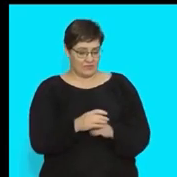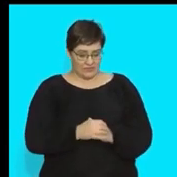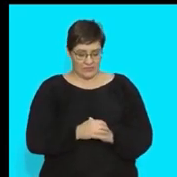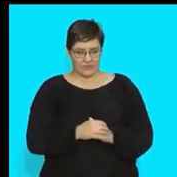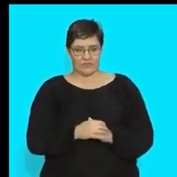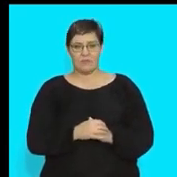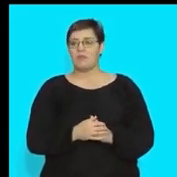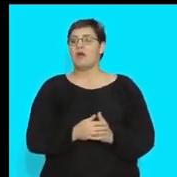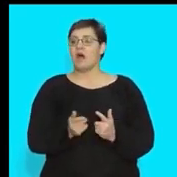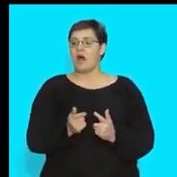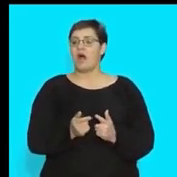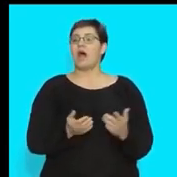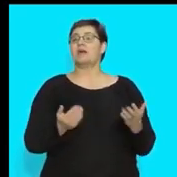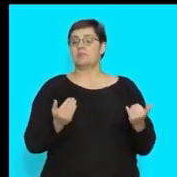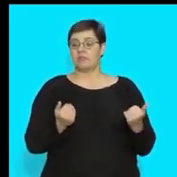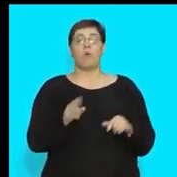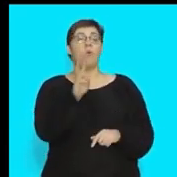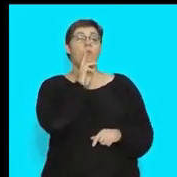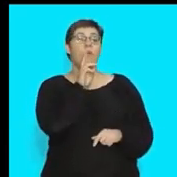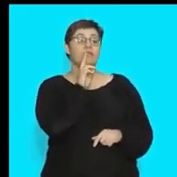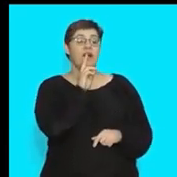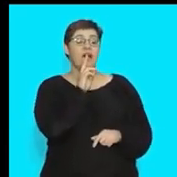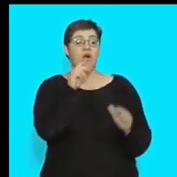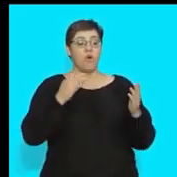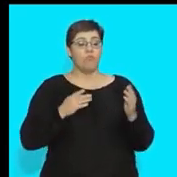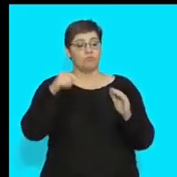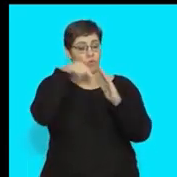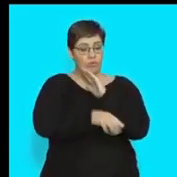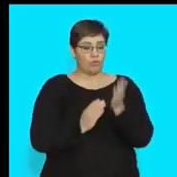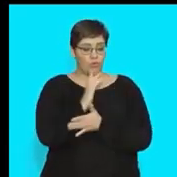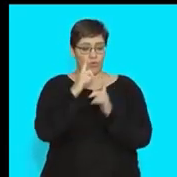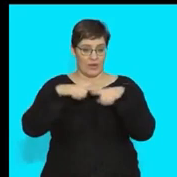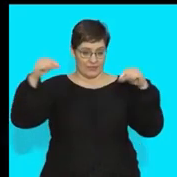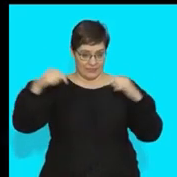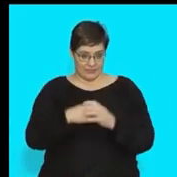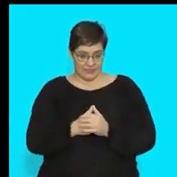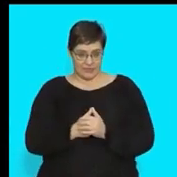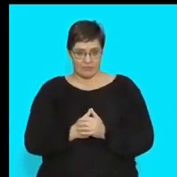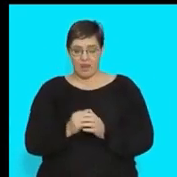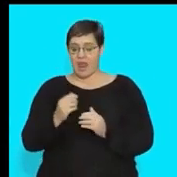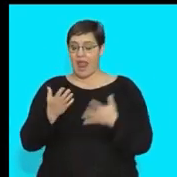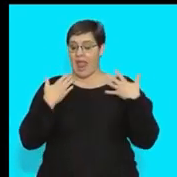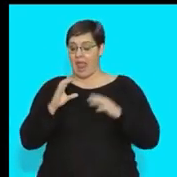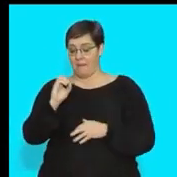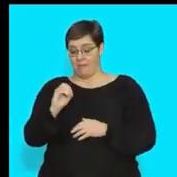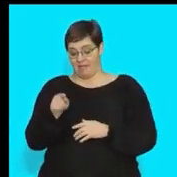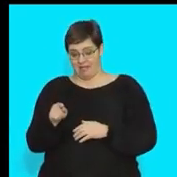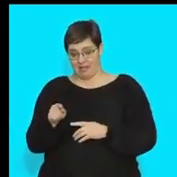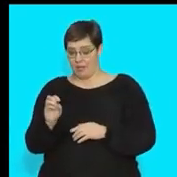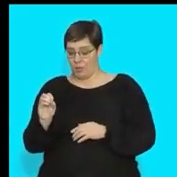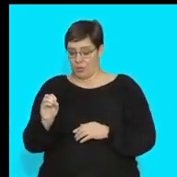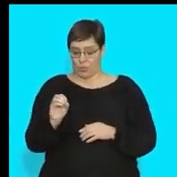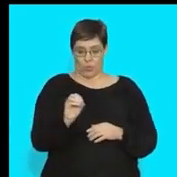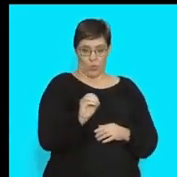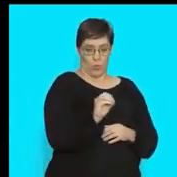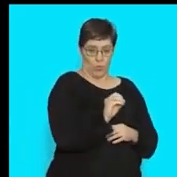expecting the leaves are going to lose water. And what they're going to do is this little air bubble is going to move because